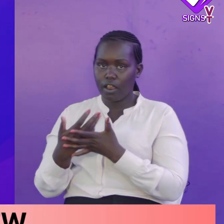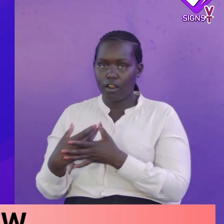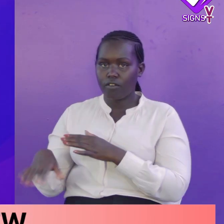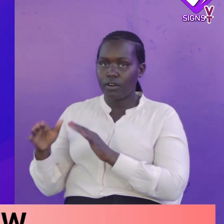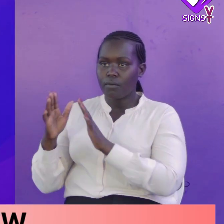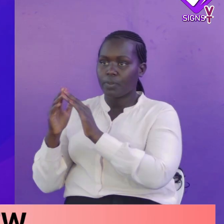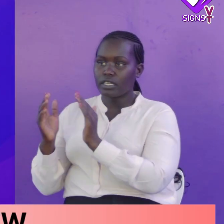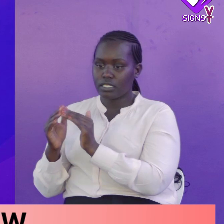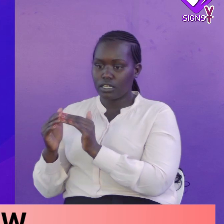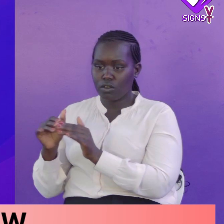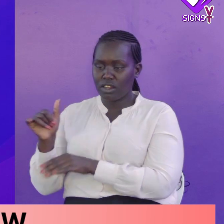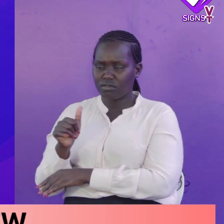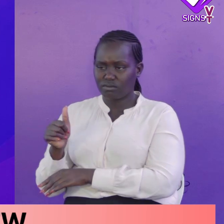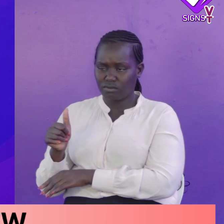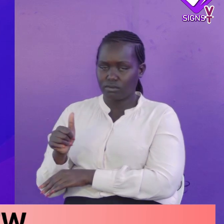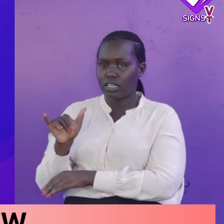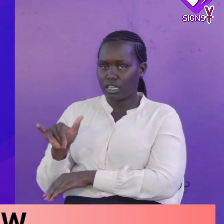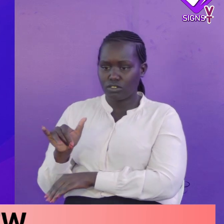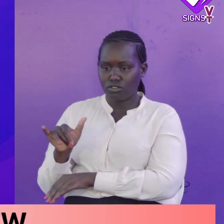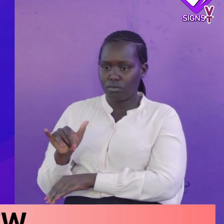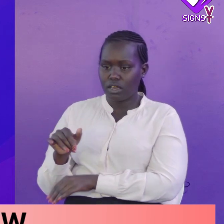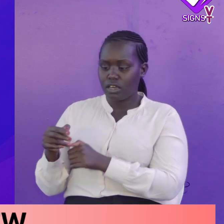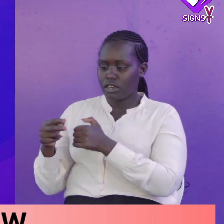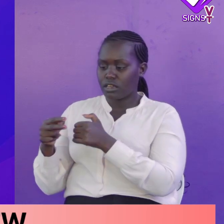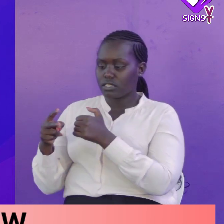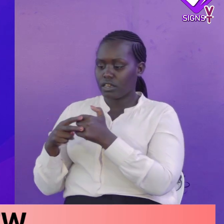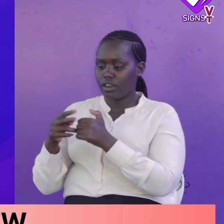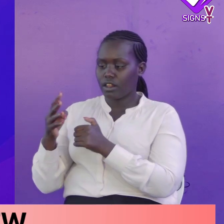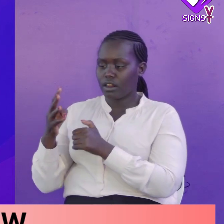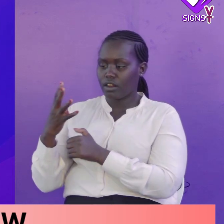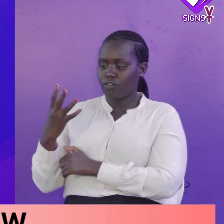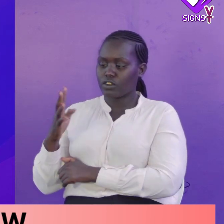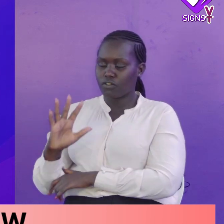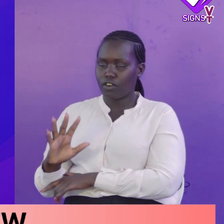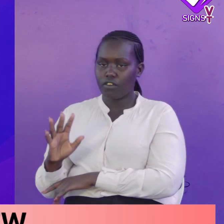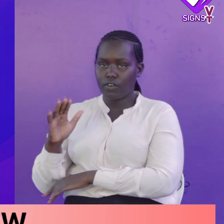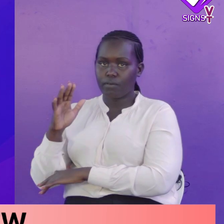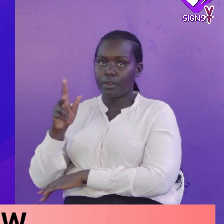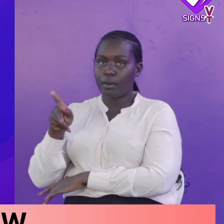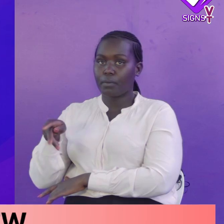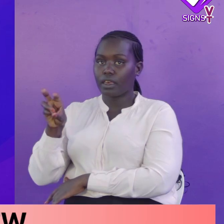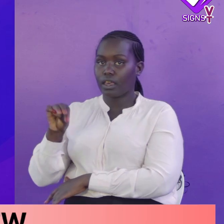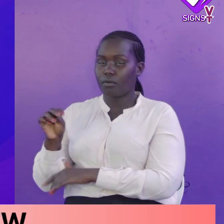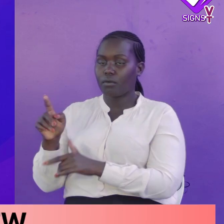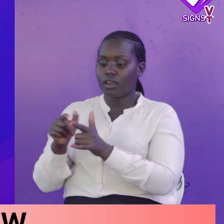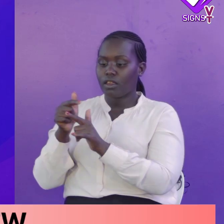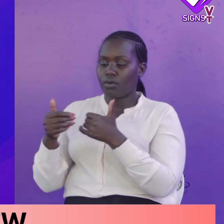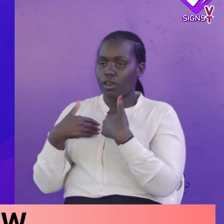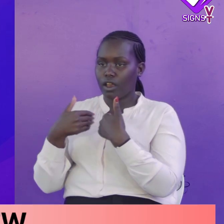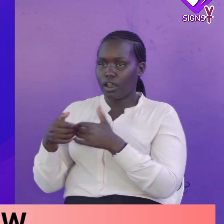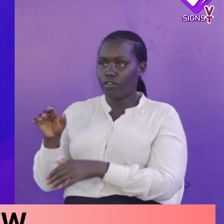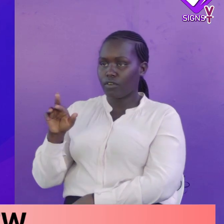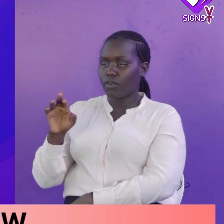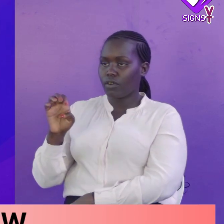Arsenal. That will be 7:45 p.m. Then we have Real Madrid